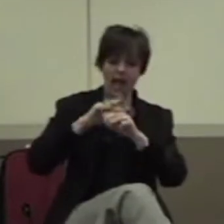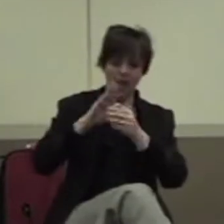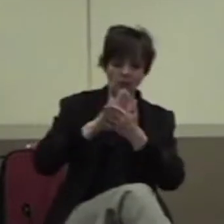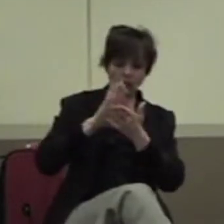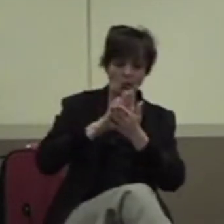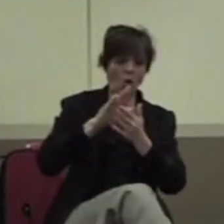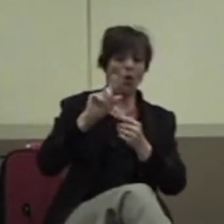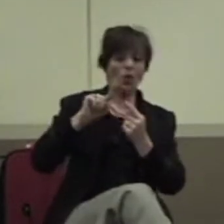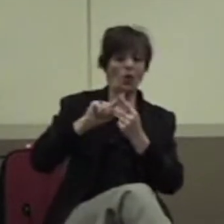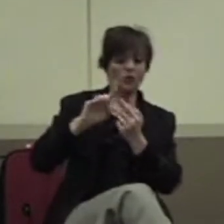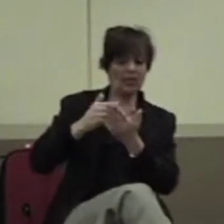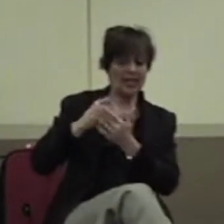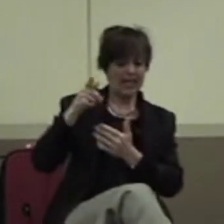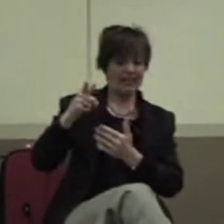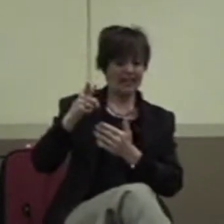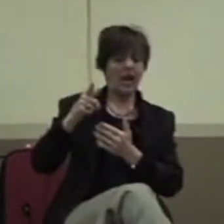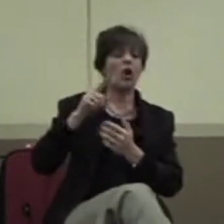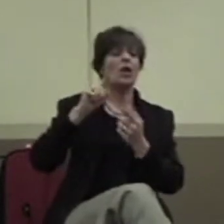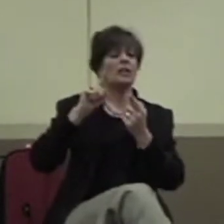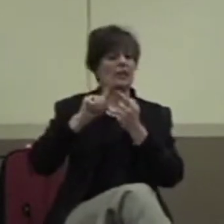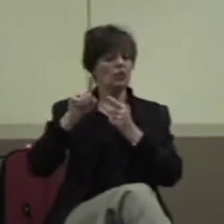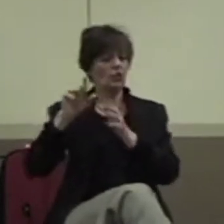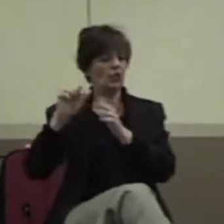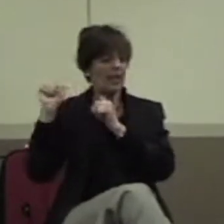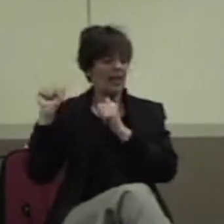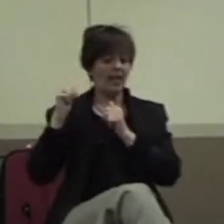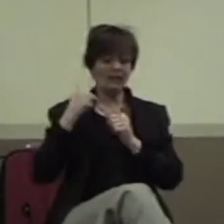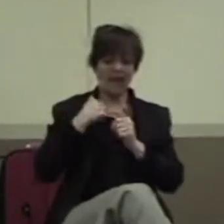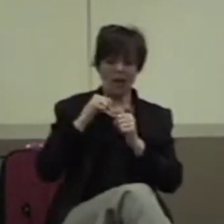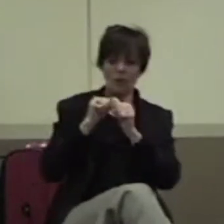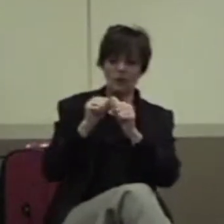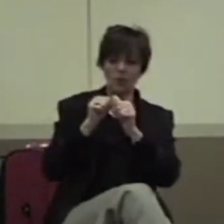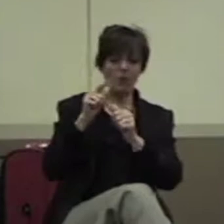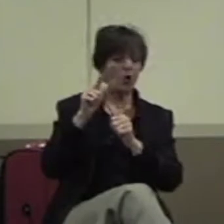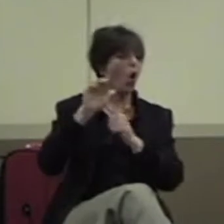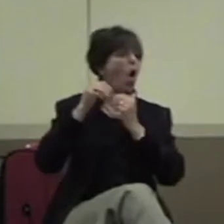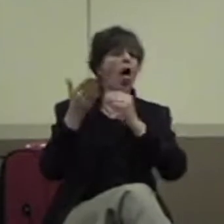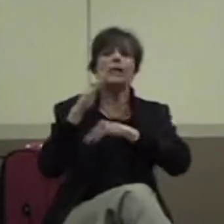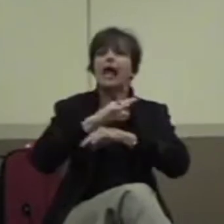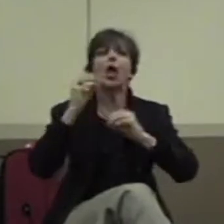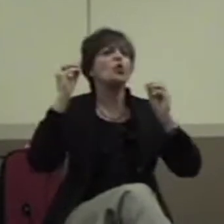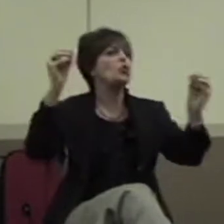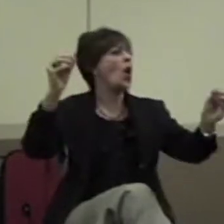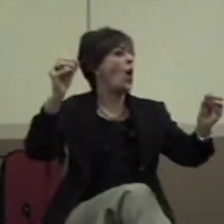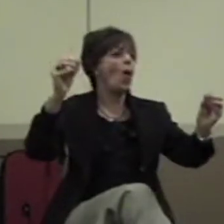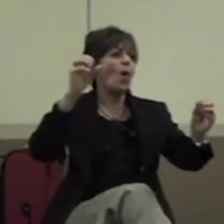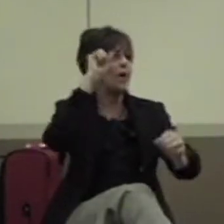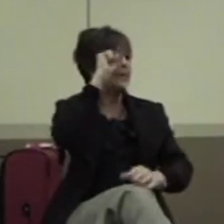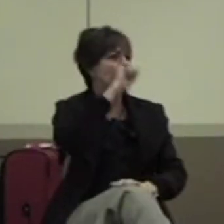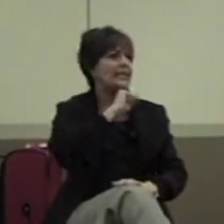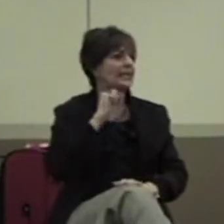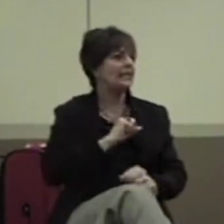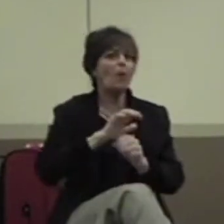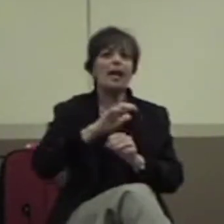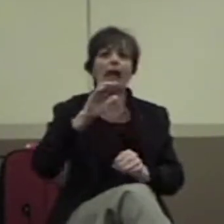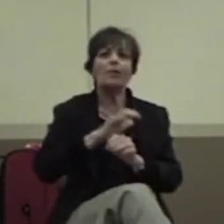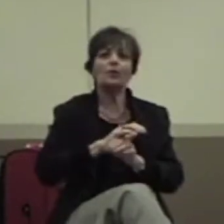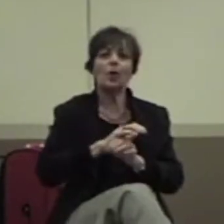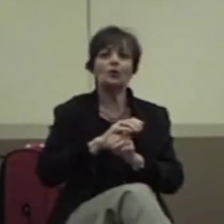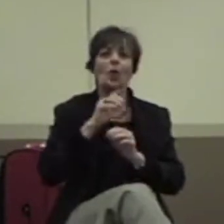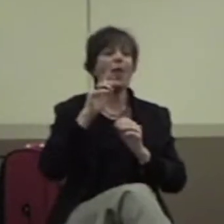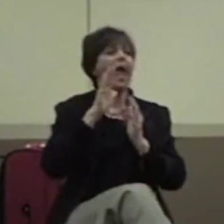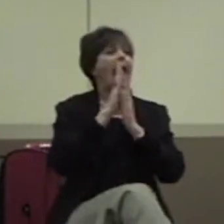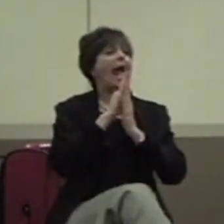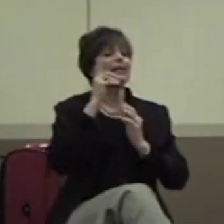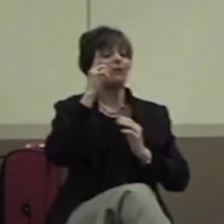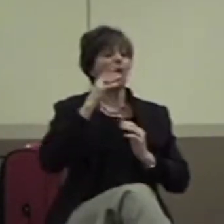day from the minute she walks in until the minute she leaves. She goes all day with no schizophrenic episodes. So they just asked if they could have